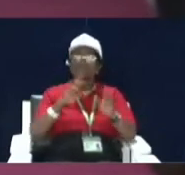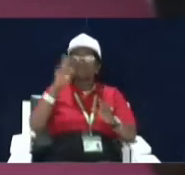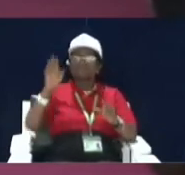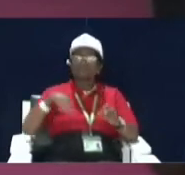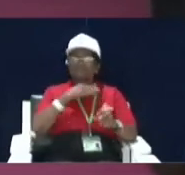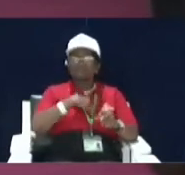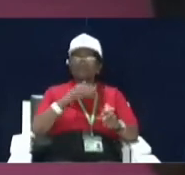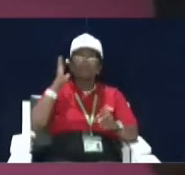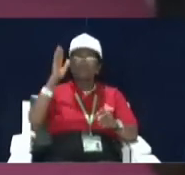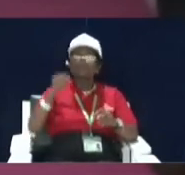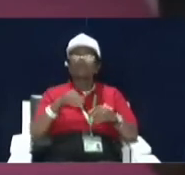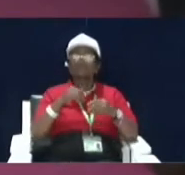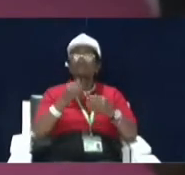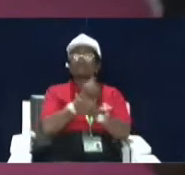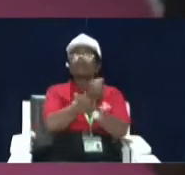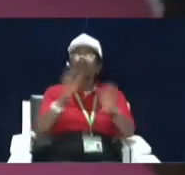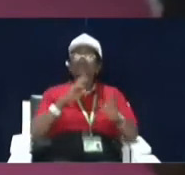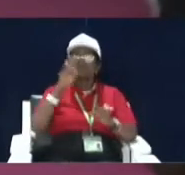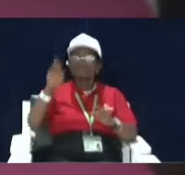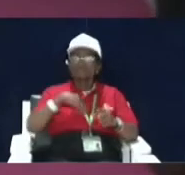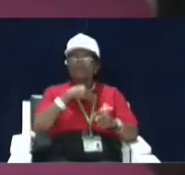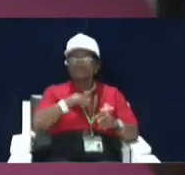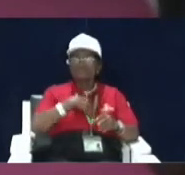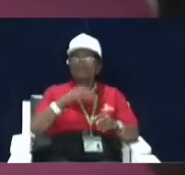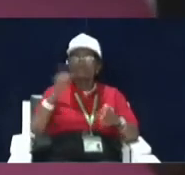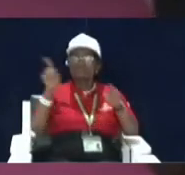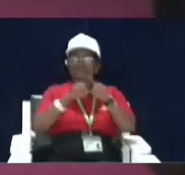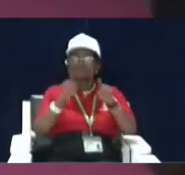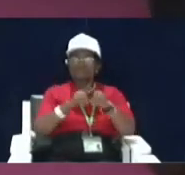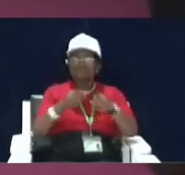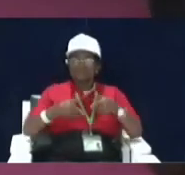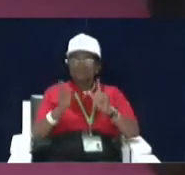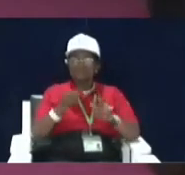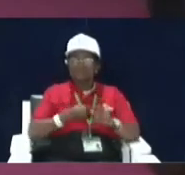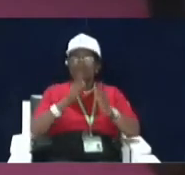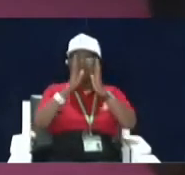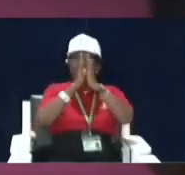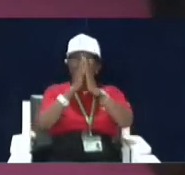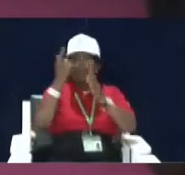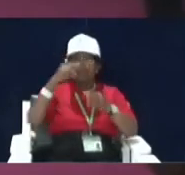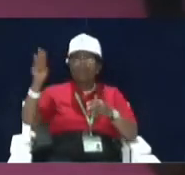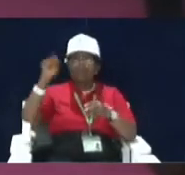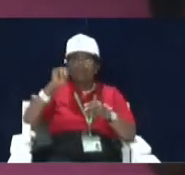also. Let's pray for them for just 2 minutes